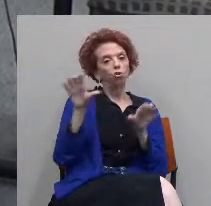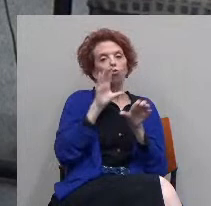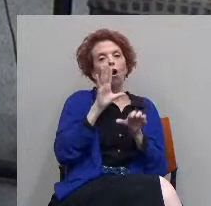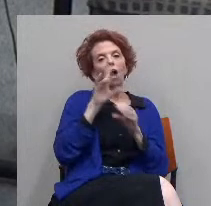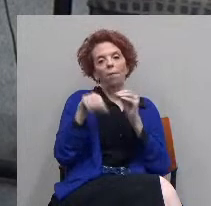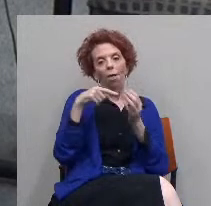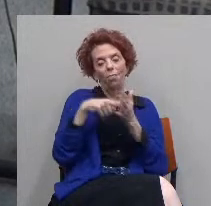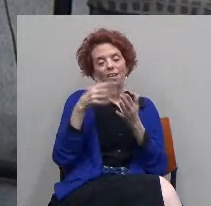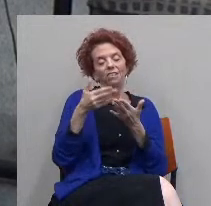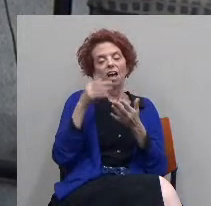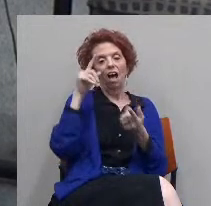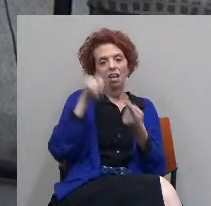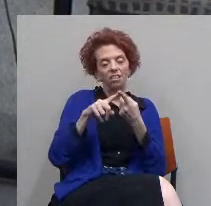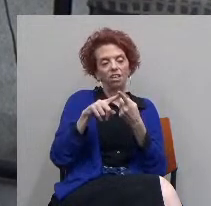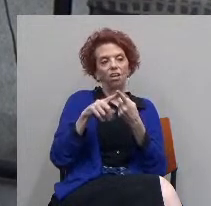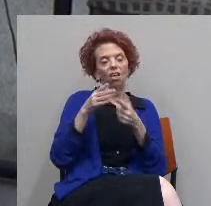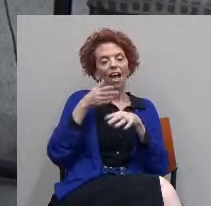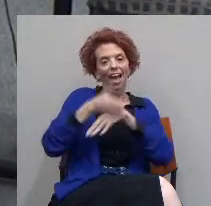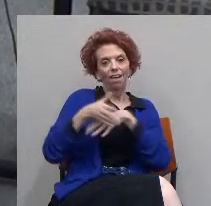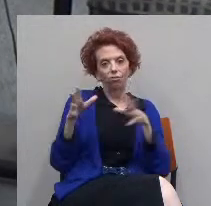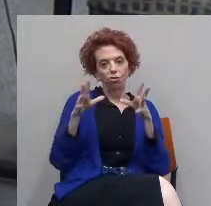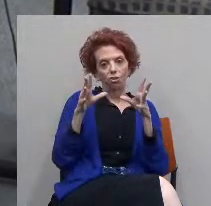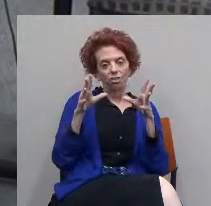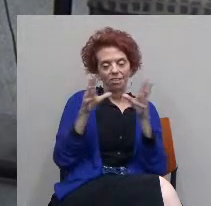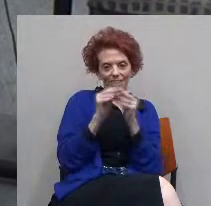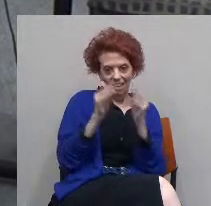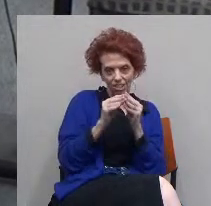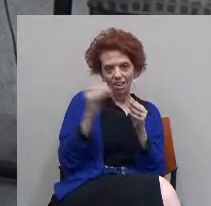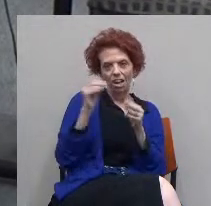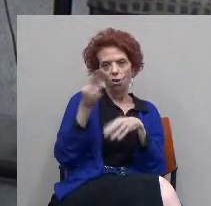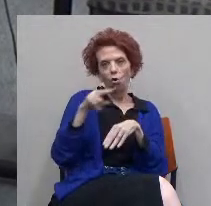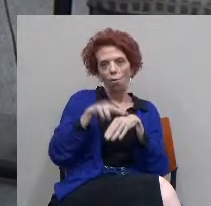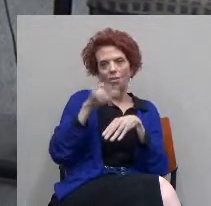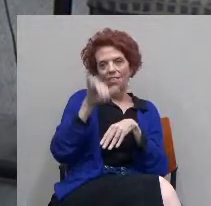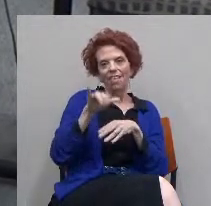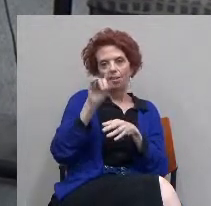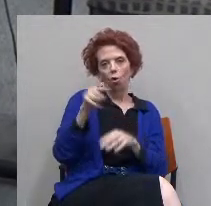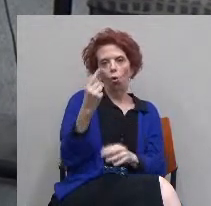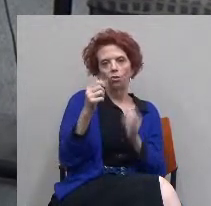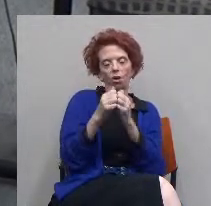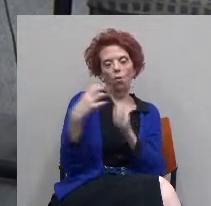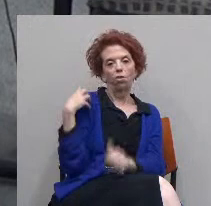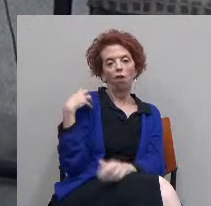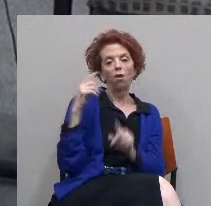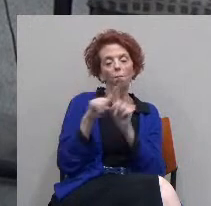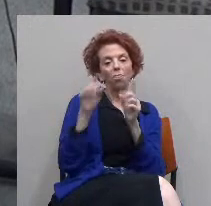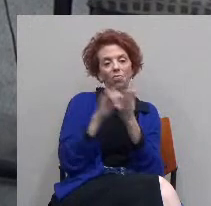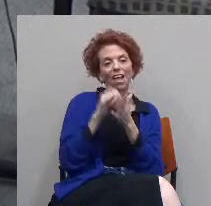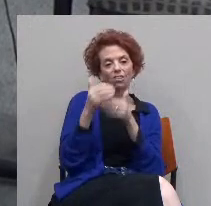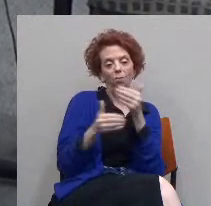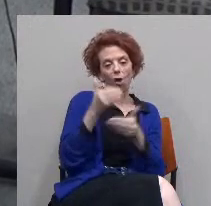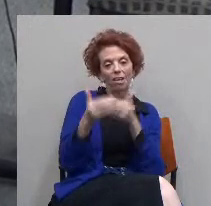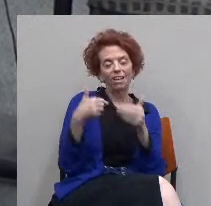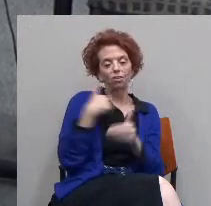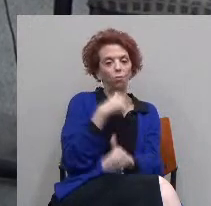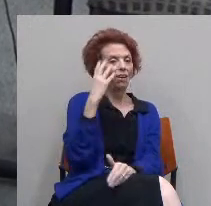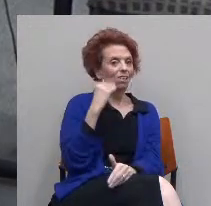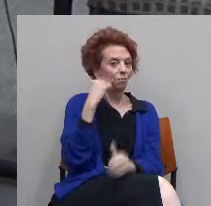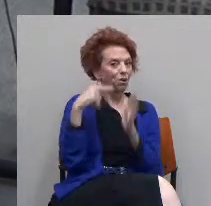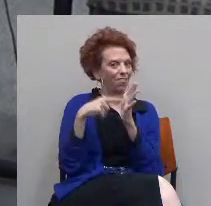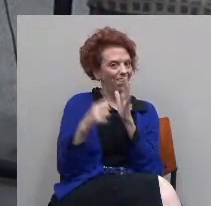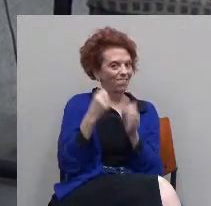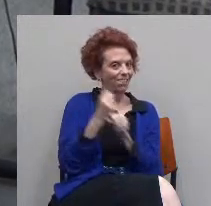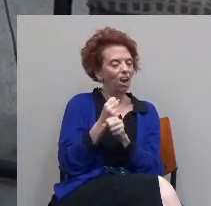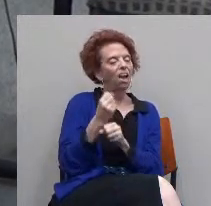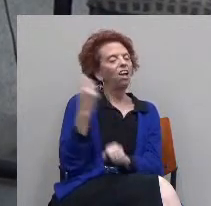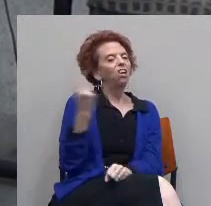these things until the first week of session when it comes to the full discussion. And usually that's just with the officers. But that's the process we went through this year. It's always